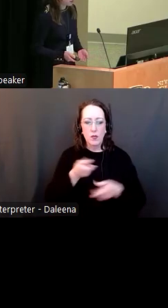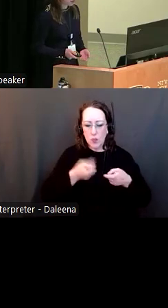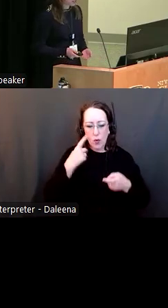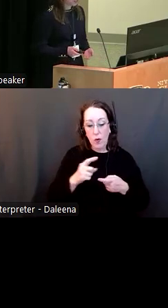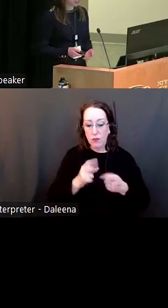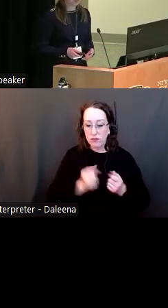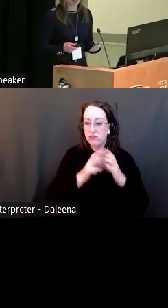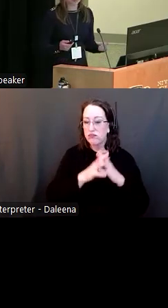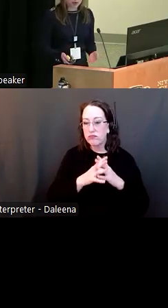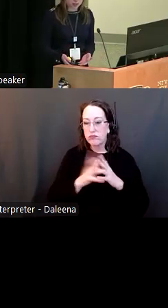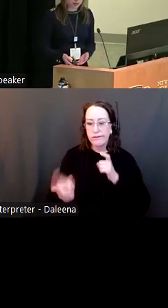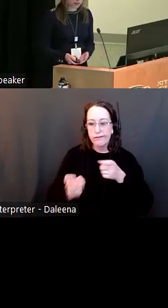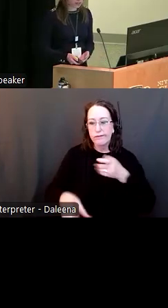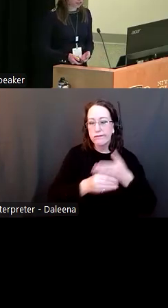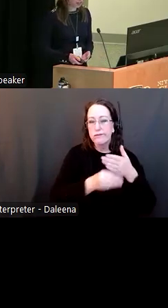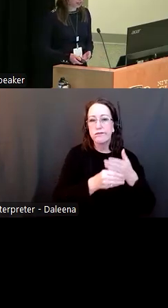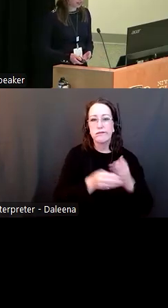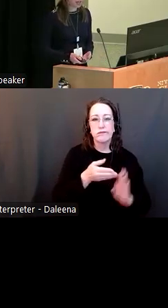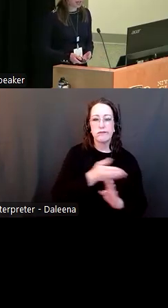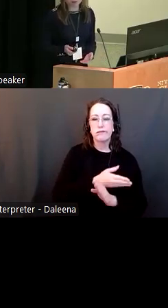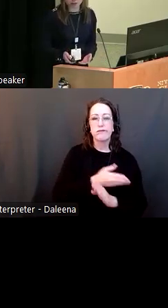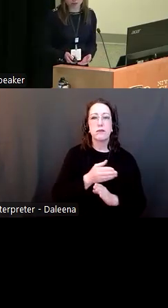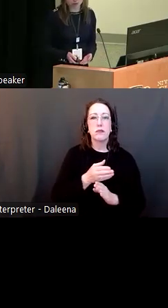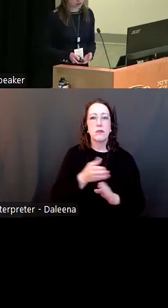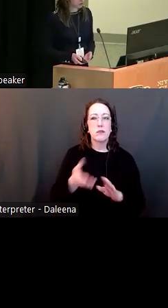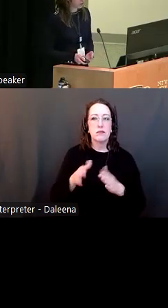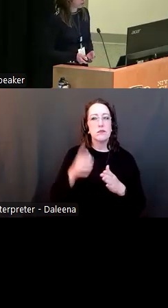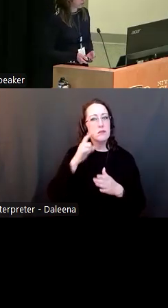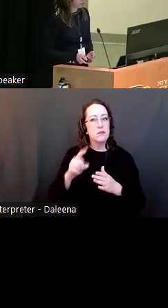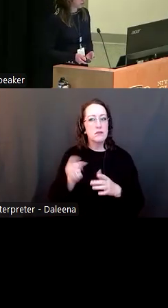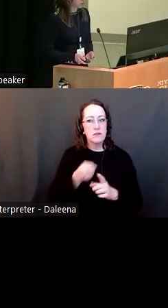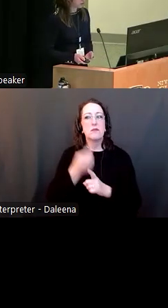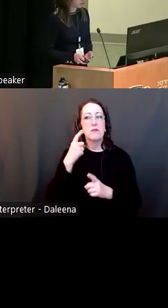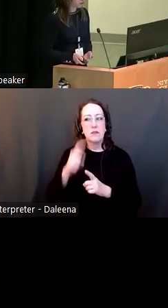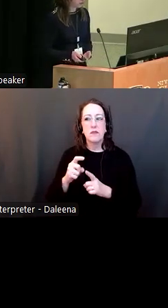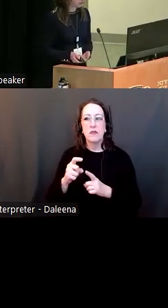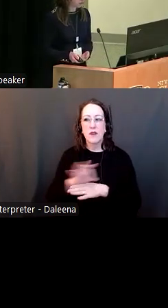contributors such as premorbid level of functioning and positive symptoms.